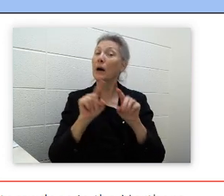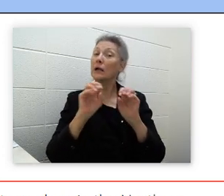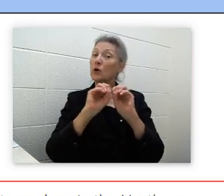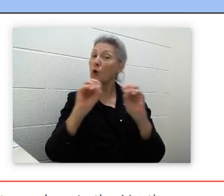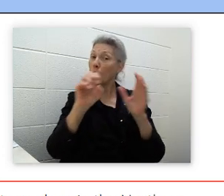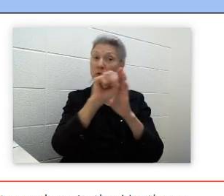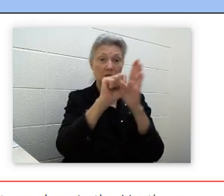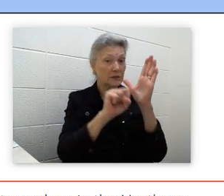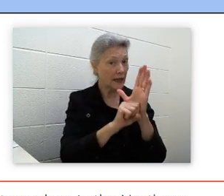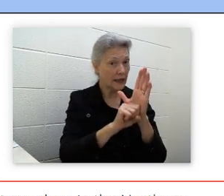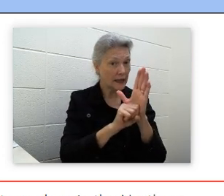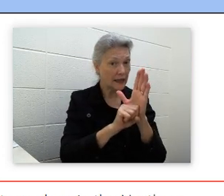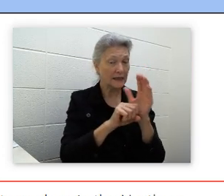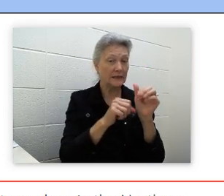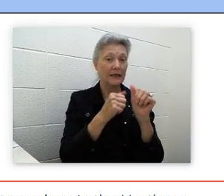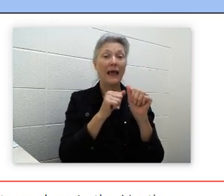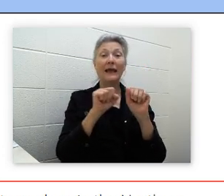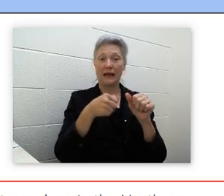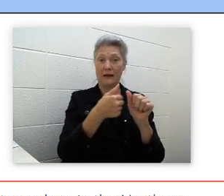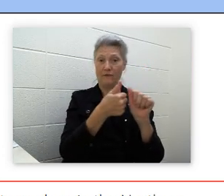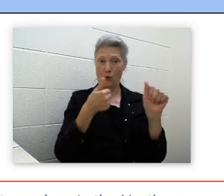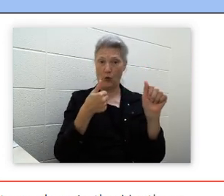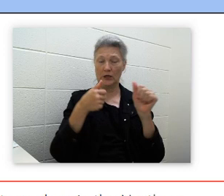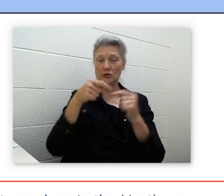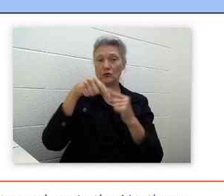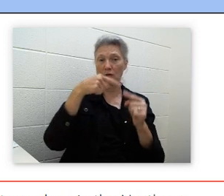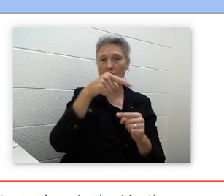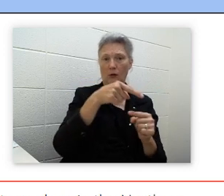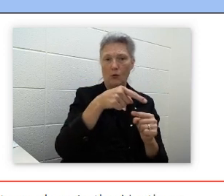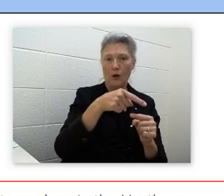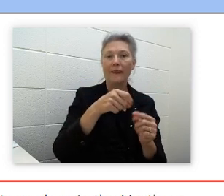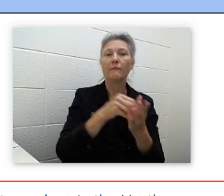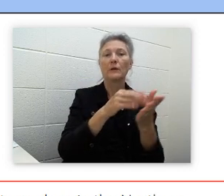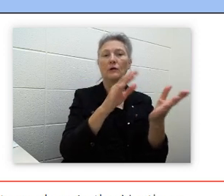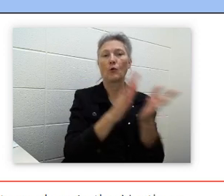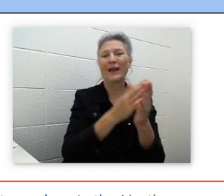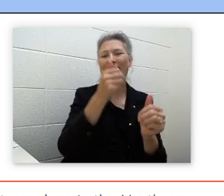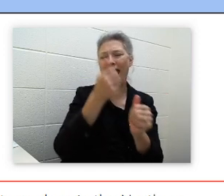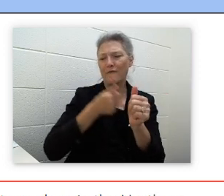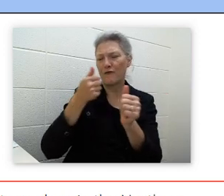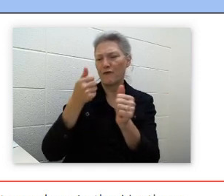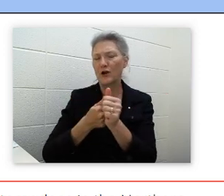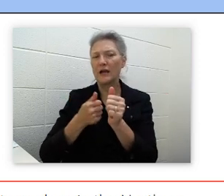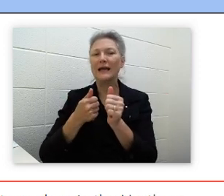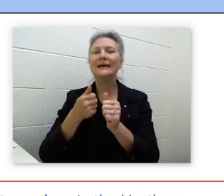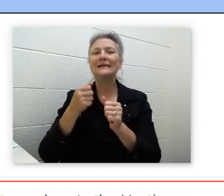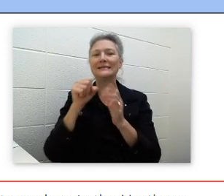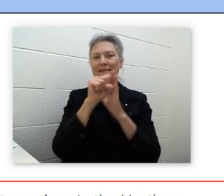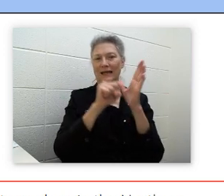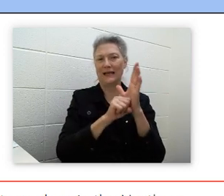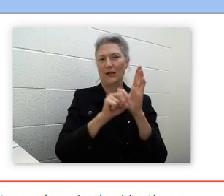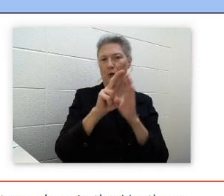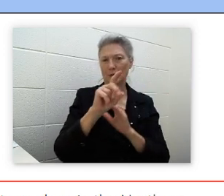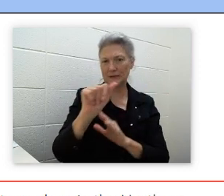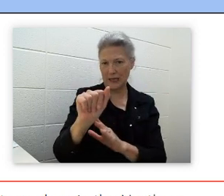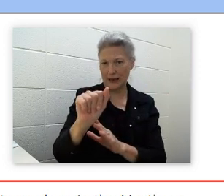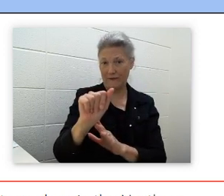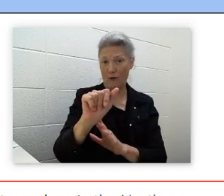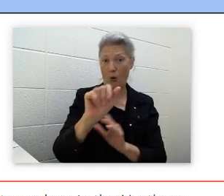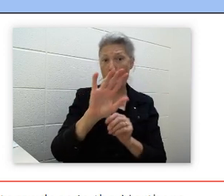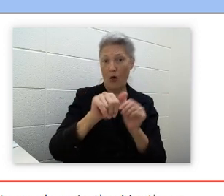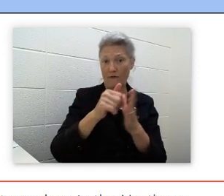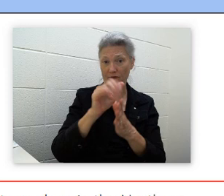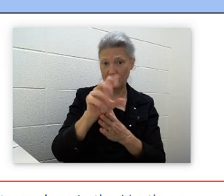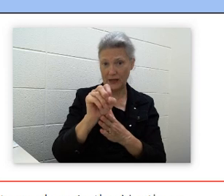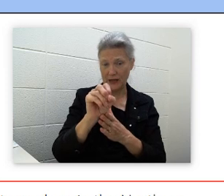in every state. You can see I'm taking some of the questions of how does a tornado form, where do